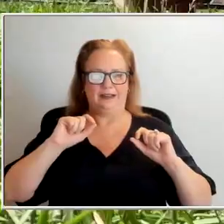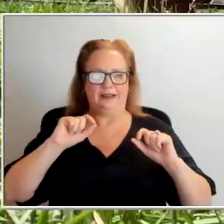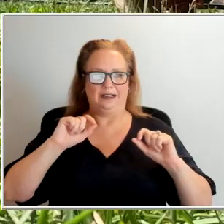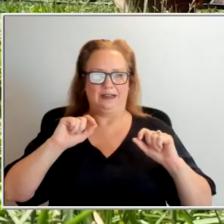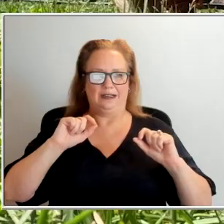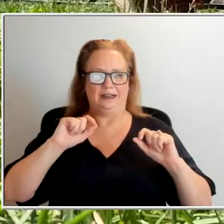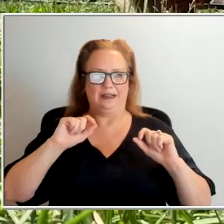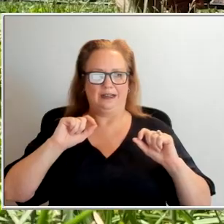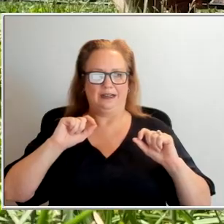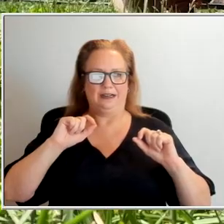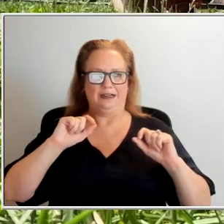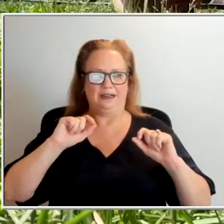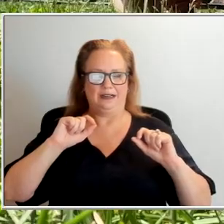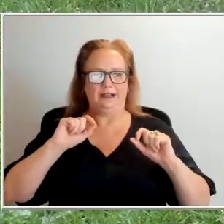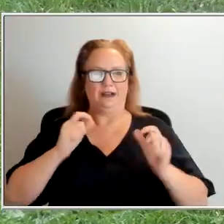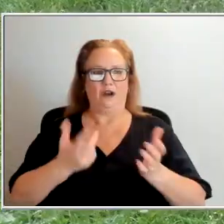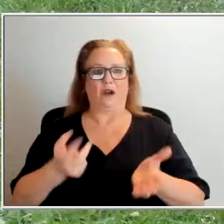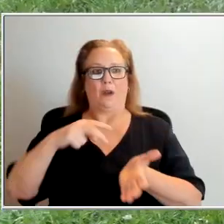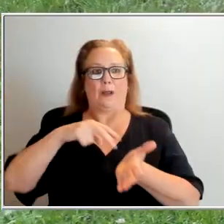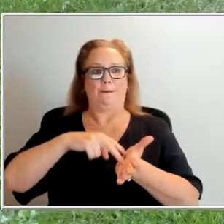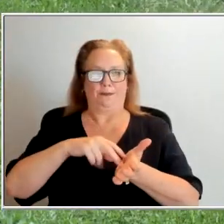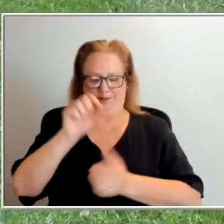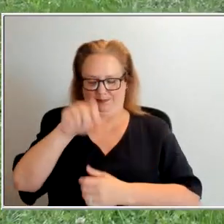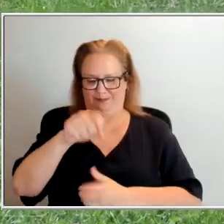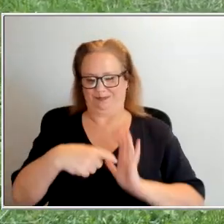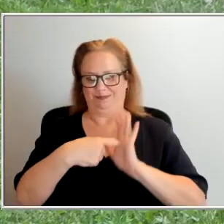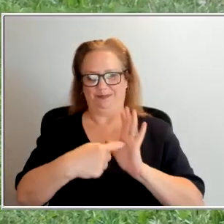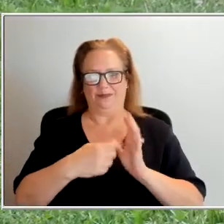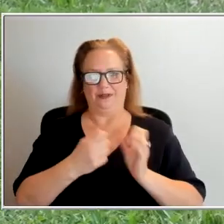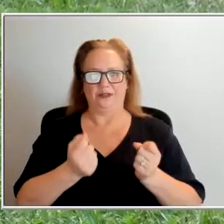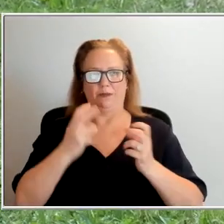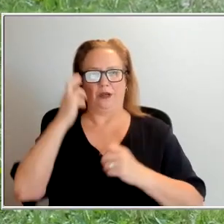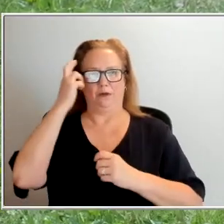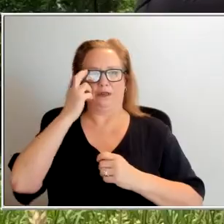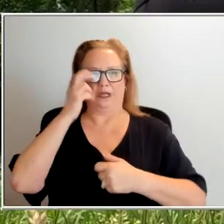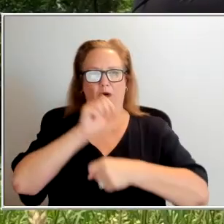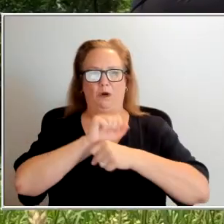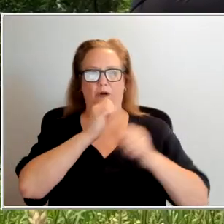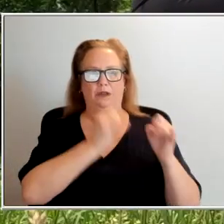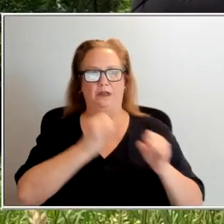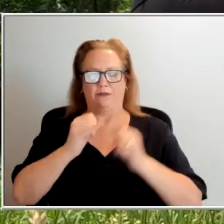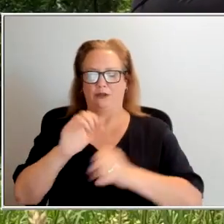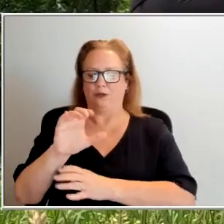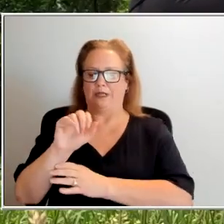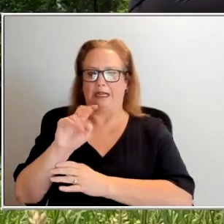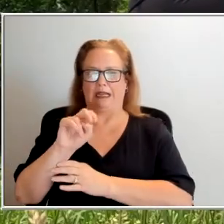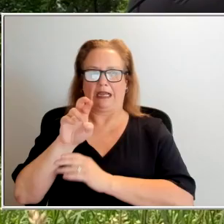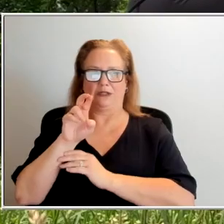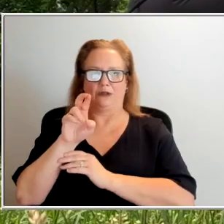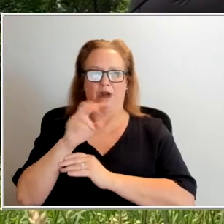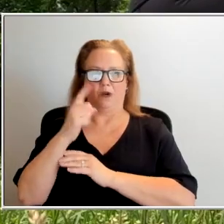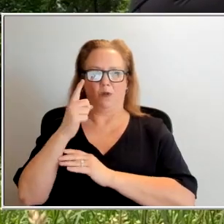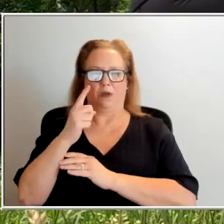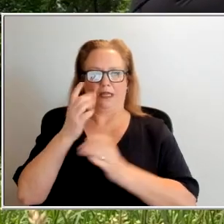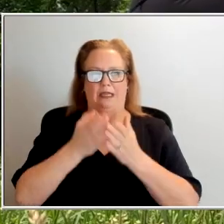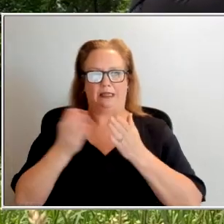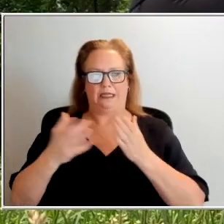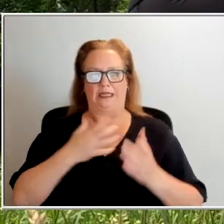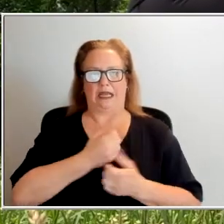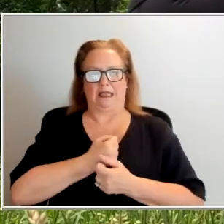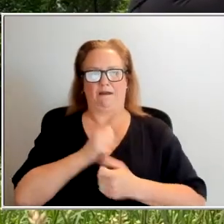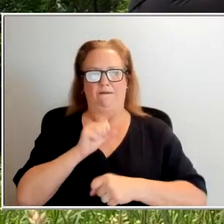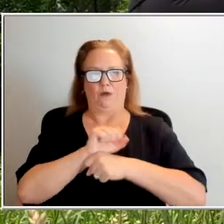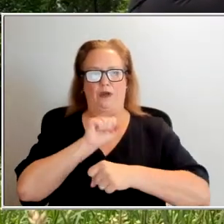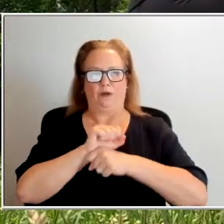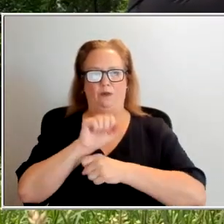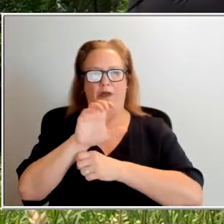all the way down, all the way up, feet a little wider. Yep, there's so many reasons I love working with individuals with cancer. I think probably one of the things that I love so much is